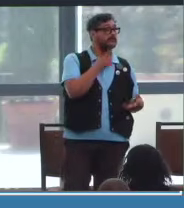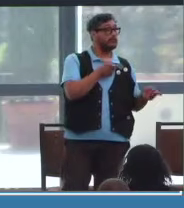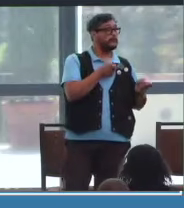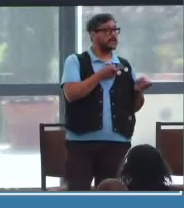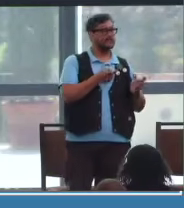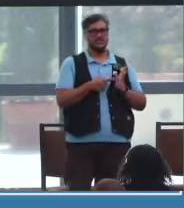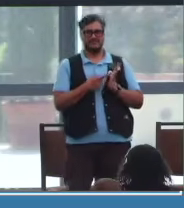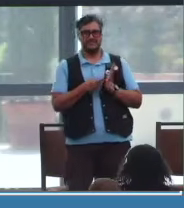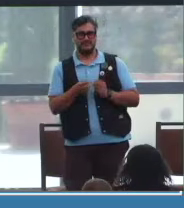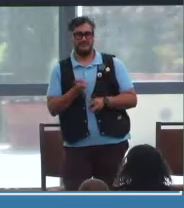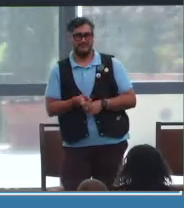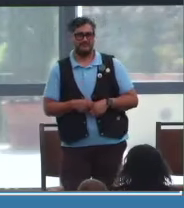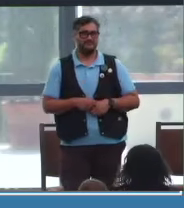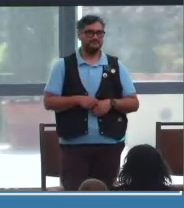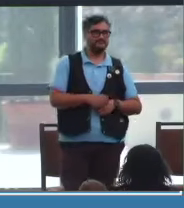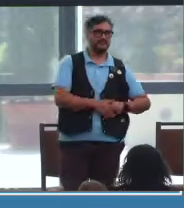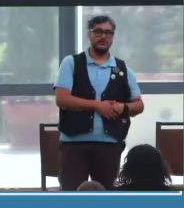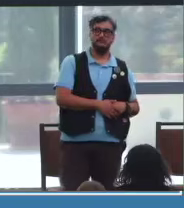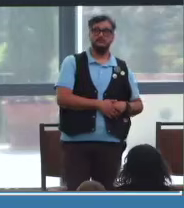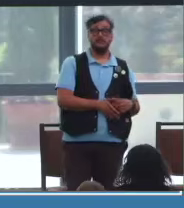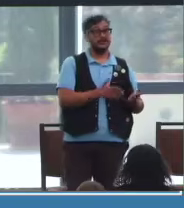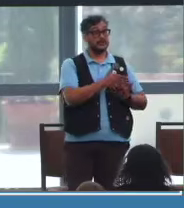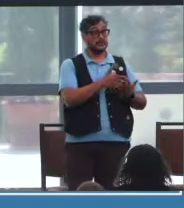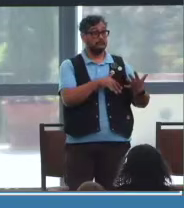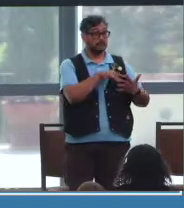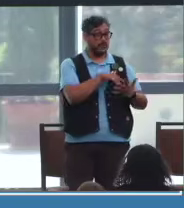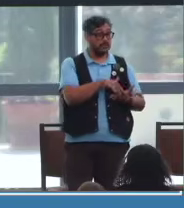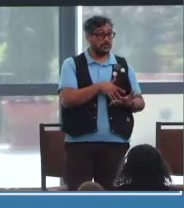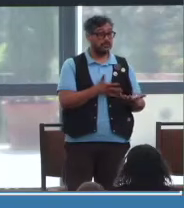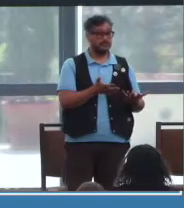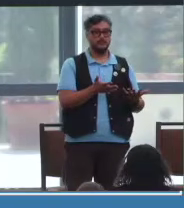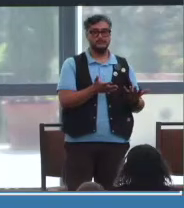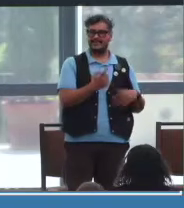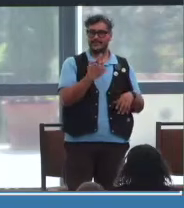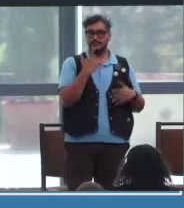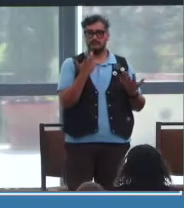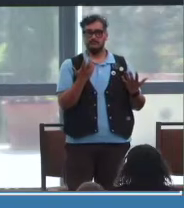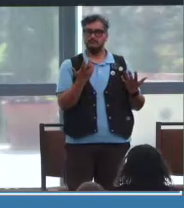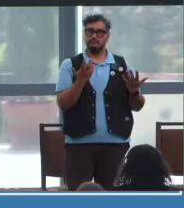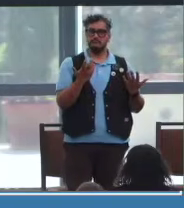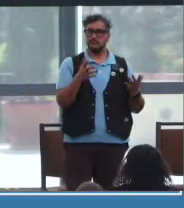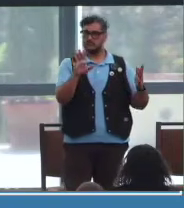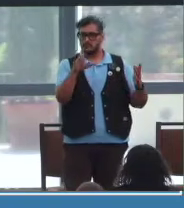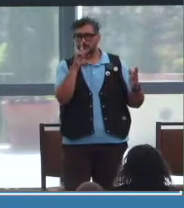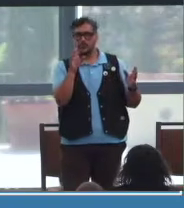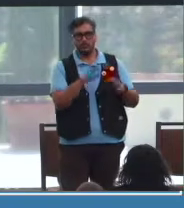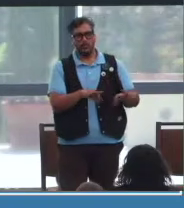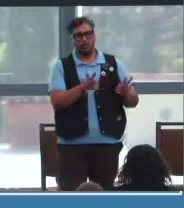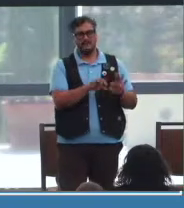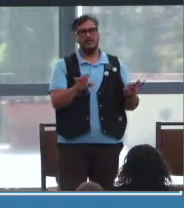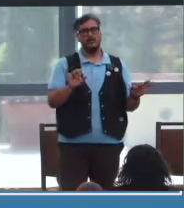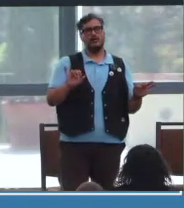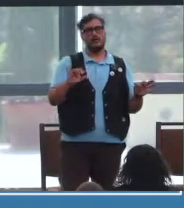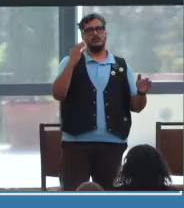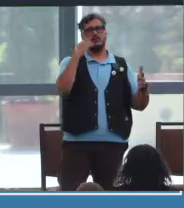tougher. And there's even been some studies that, it's important to kind of note these symptoms because it